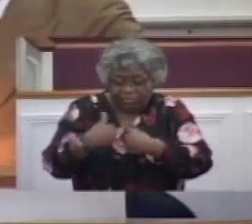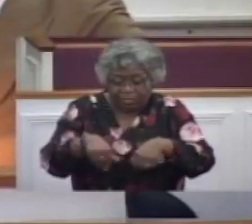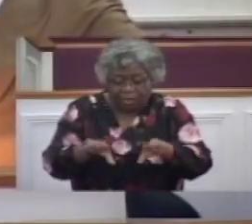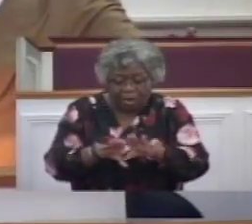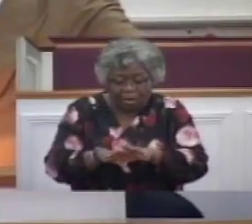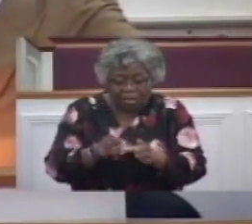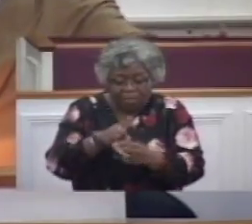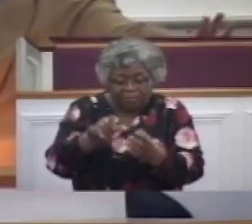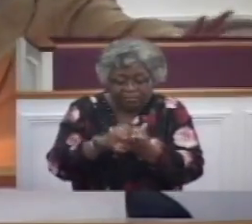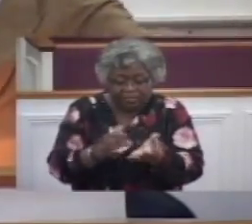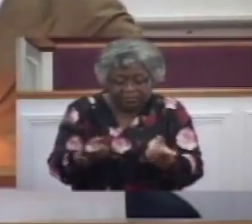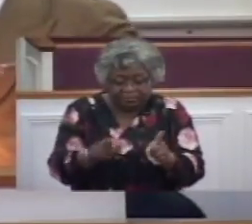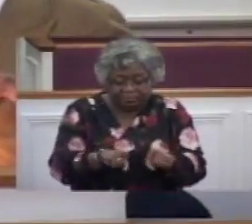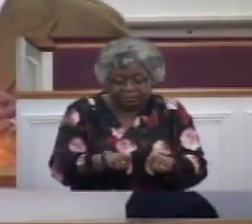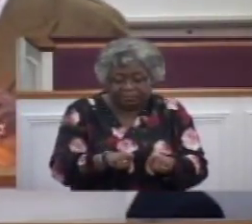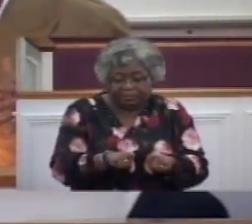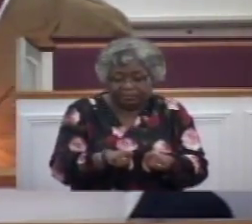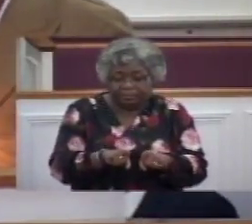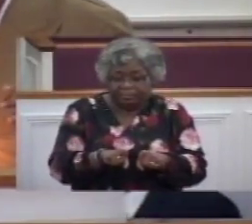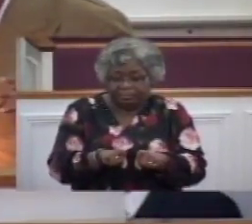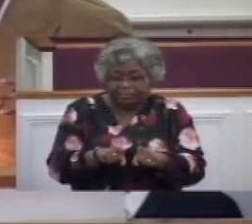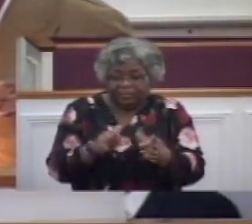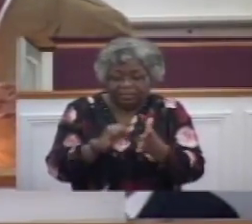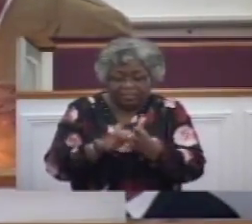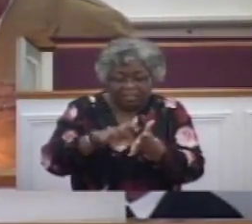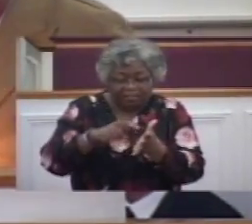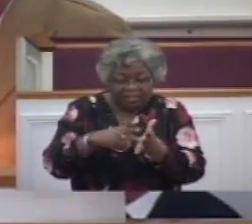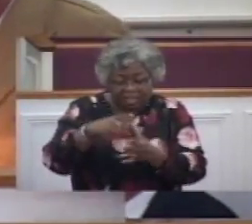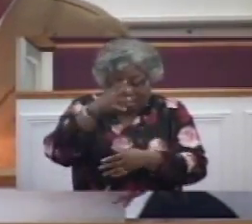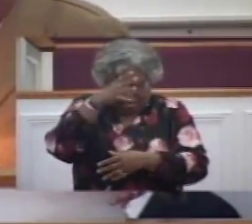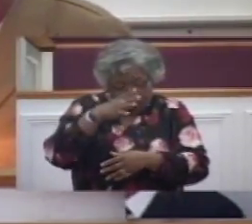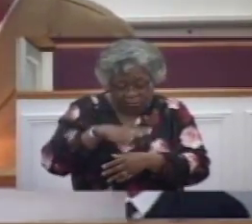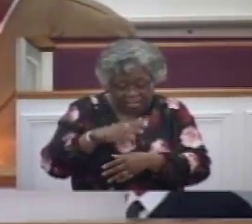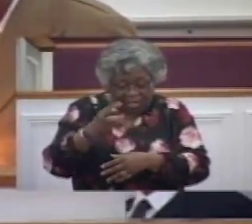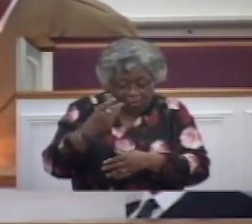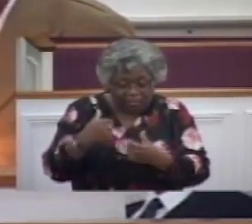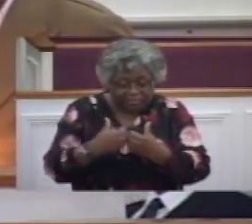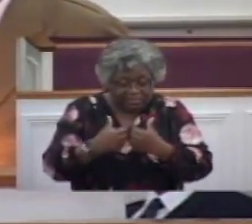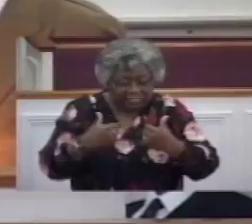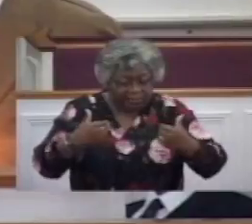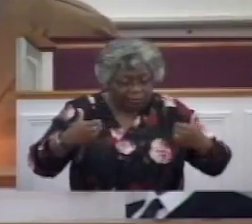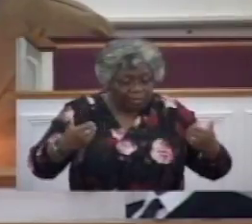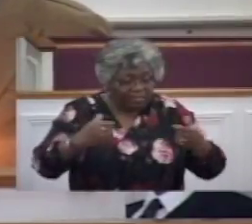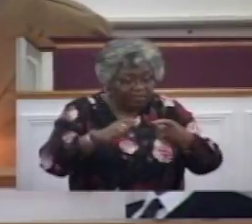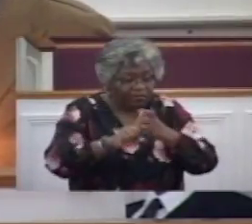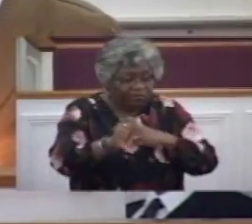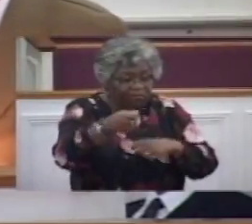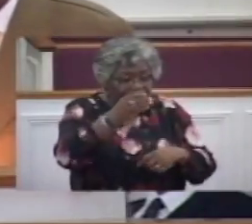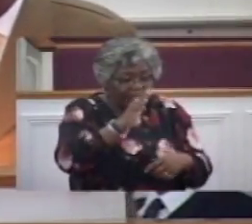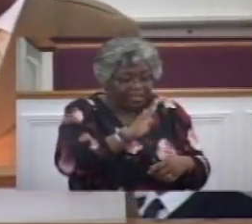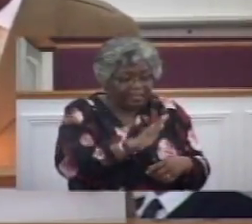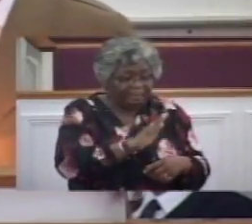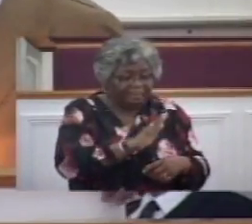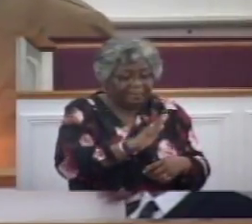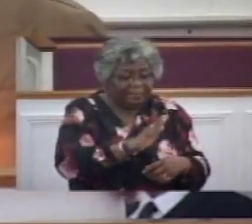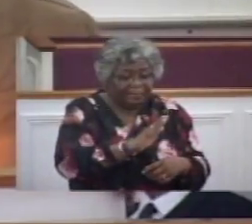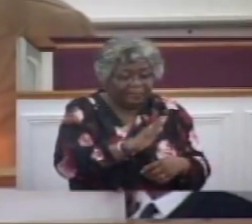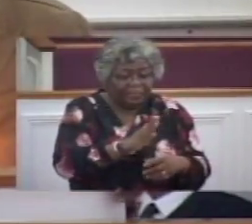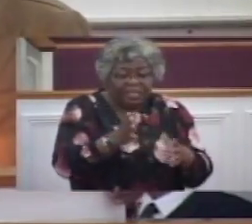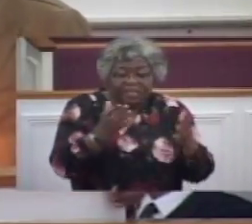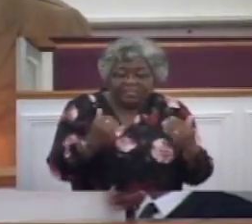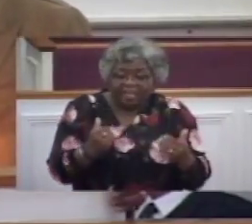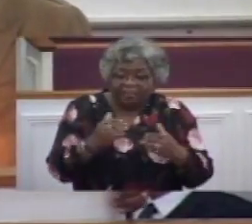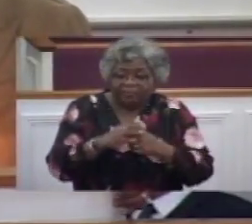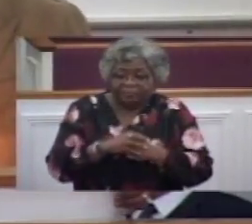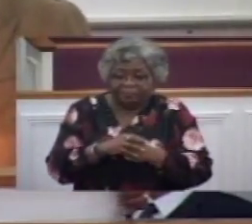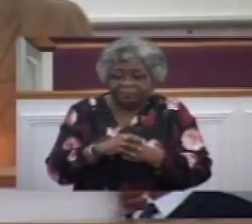that separation came, that meant man was separated from God. Man